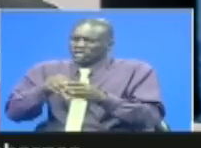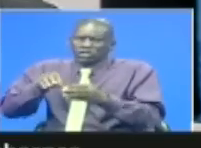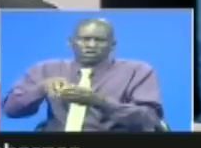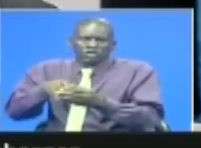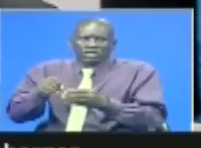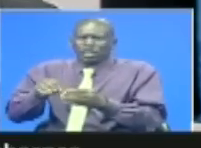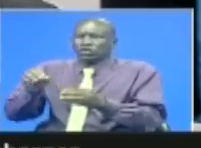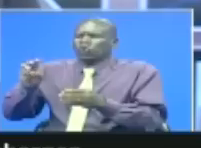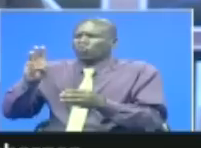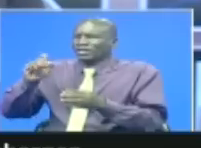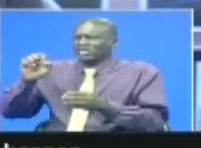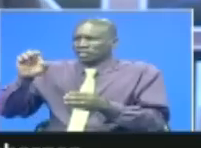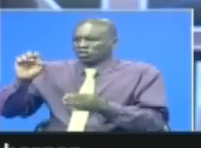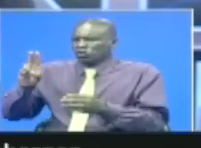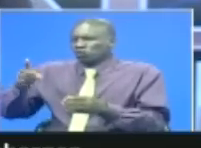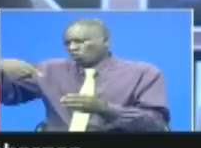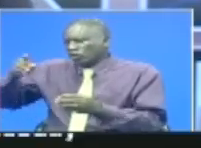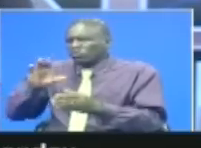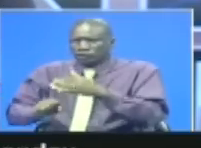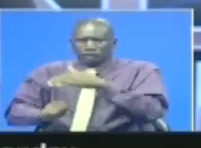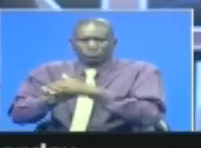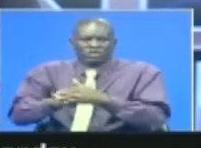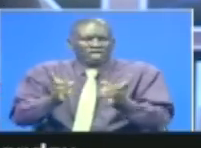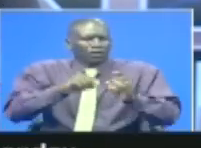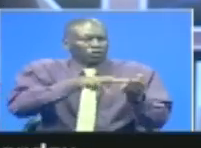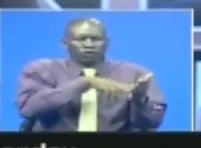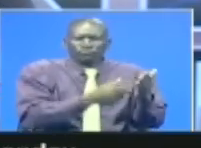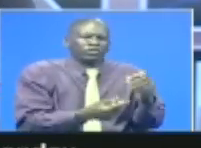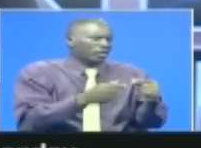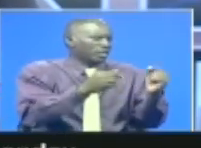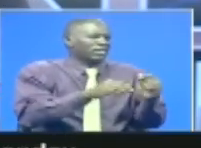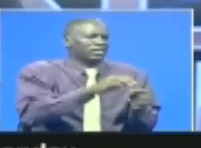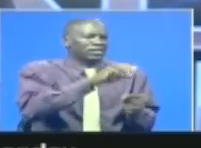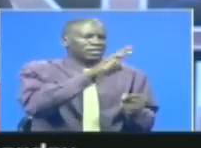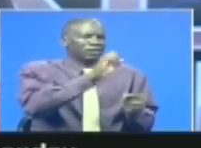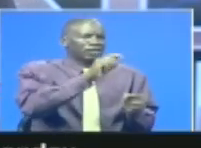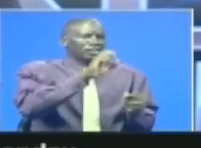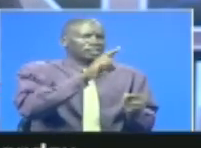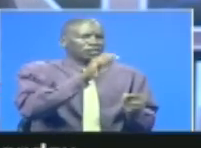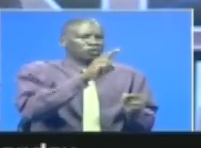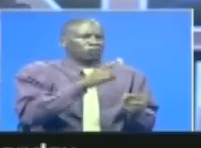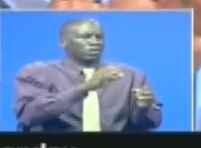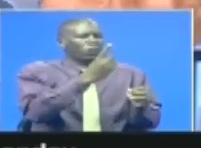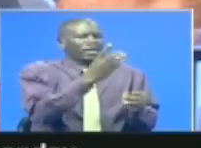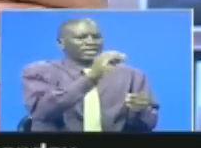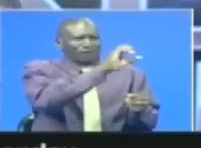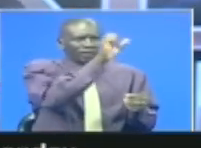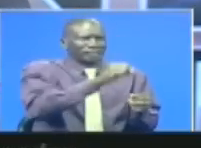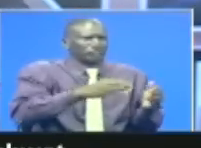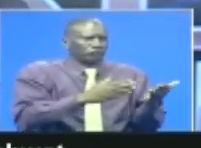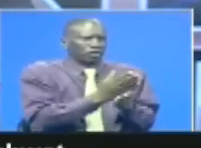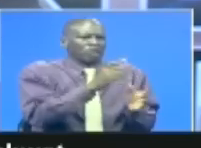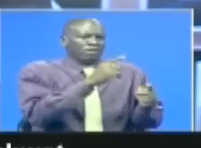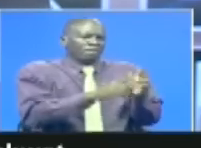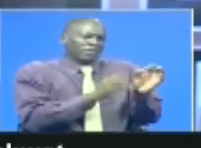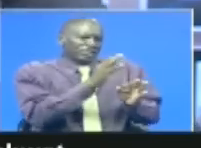Waititu, would you support him? I will not lose to him. I am 100% sure. But if in the event that you say